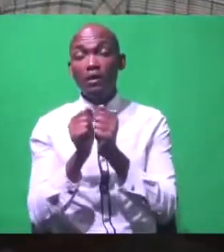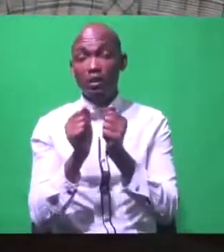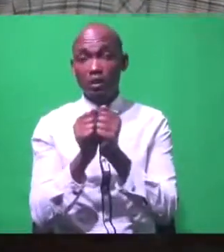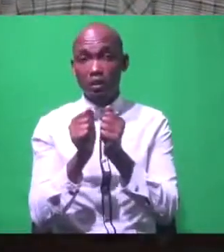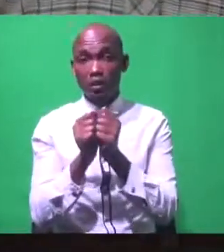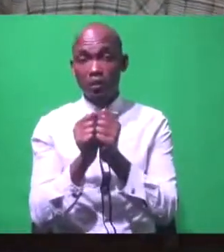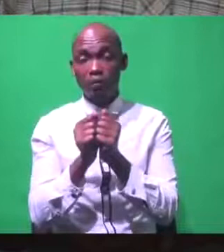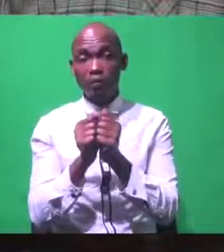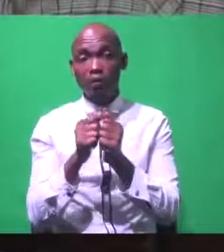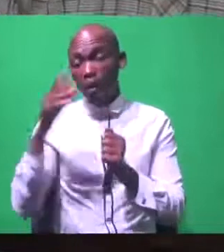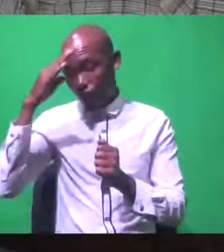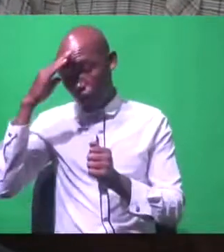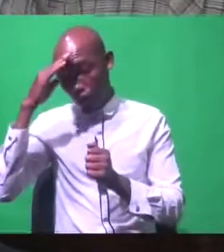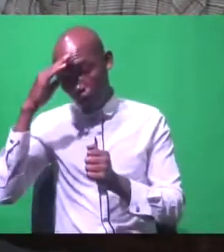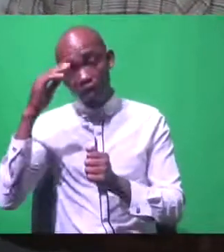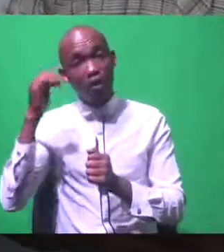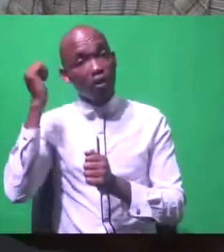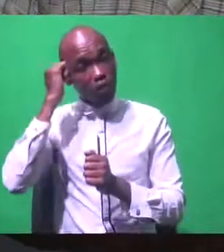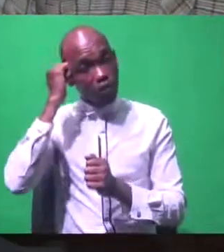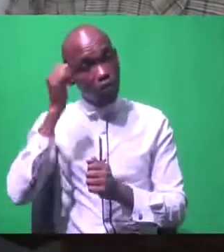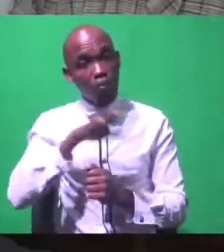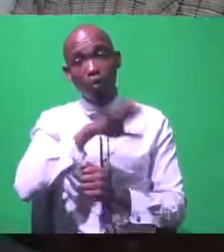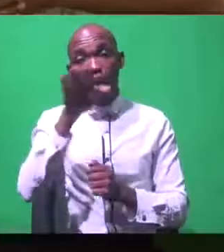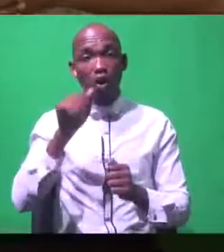have discussed in the previous lesson.